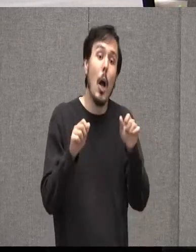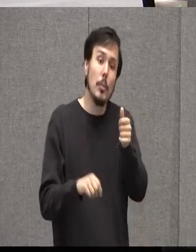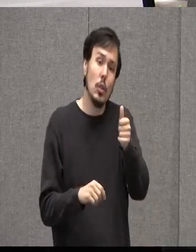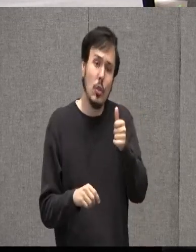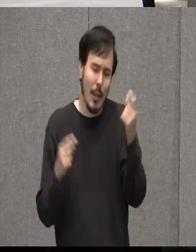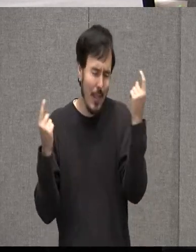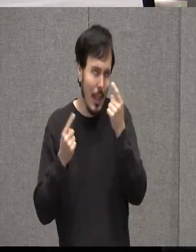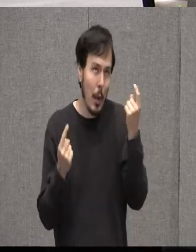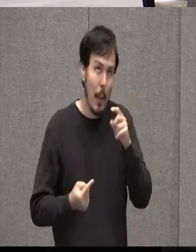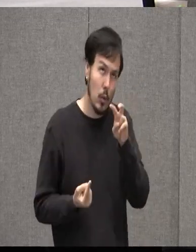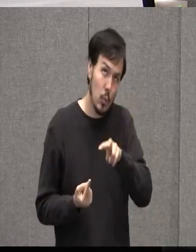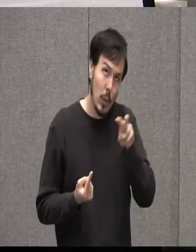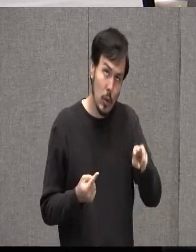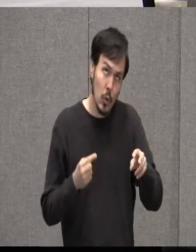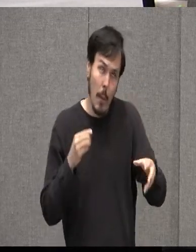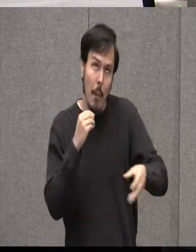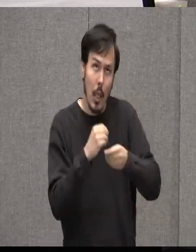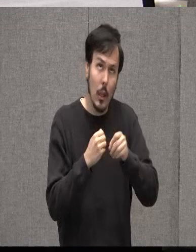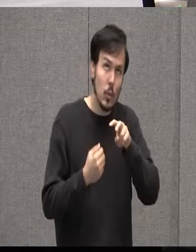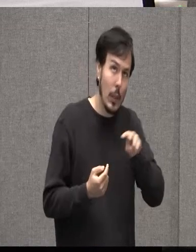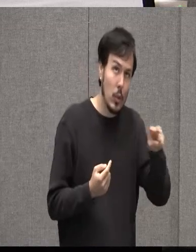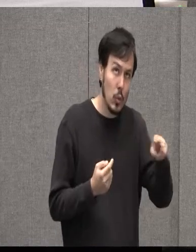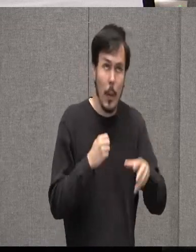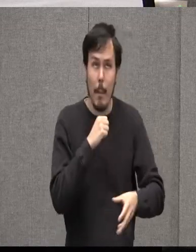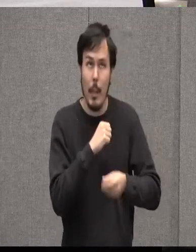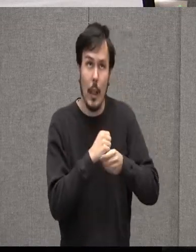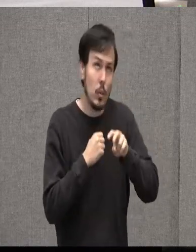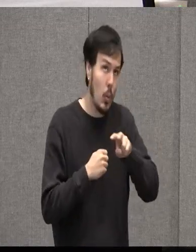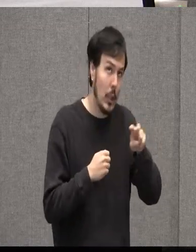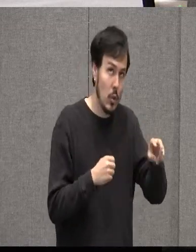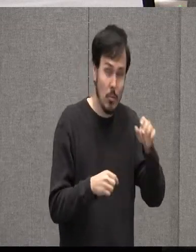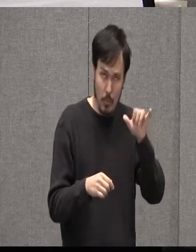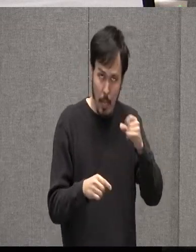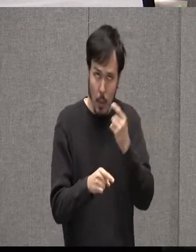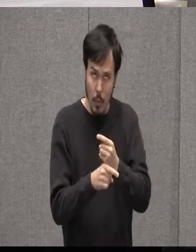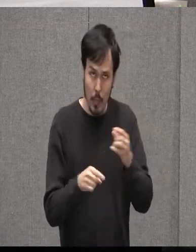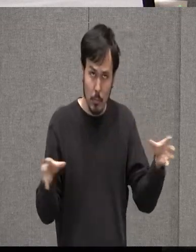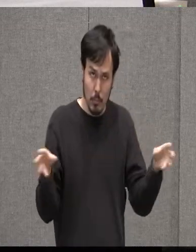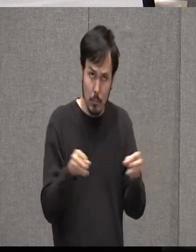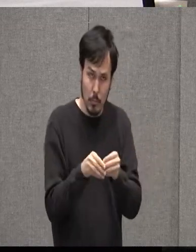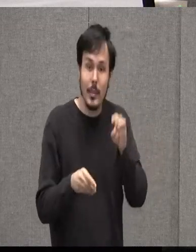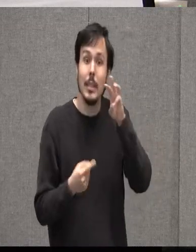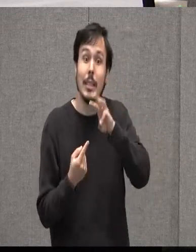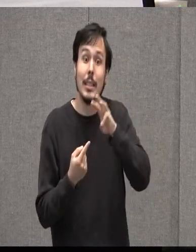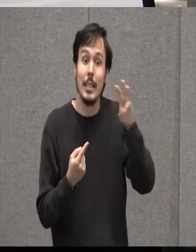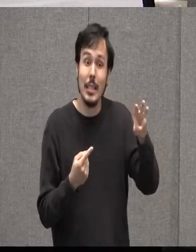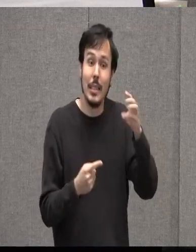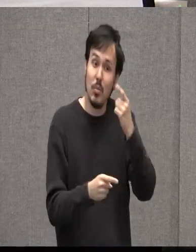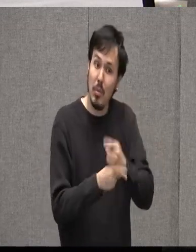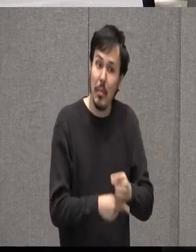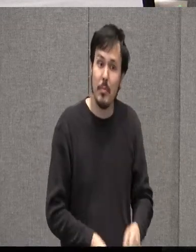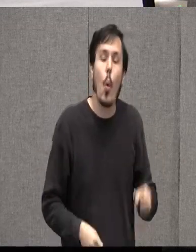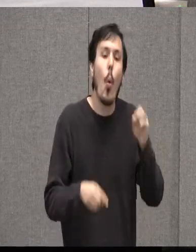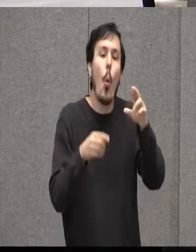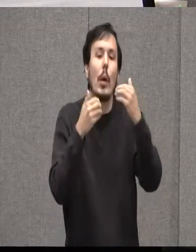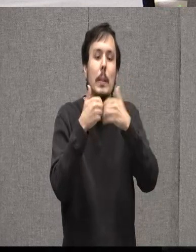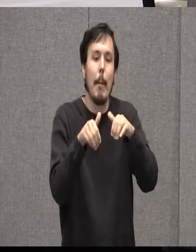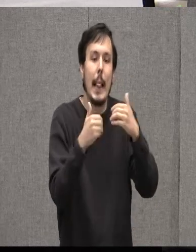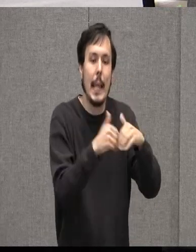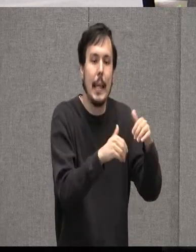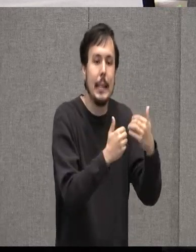So 66 divided by 3, it's 22 inches. There's a few ways you might have known that. You